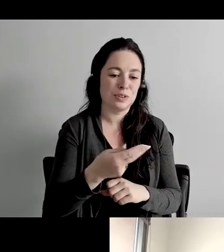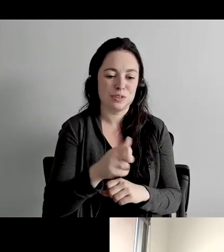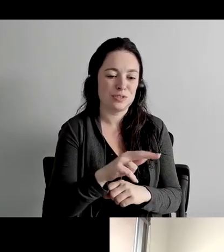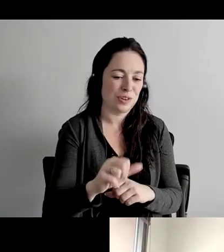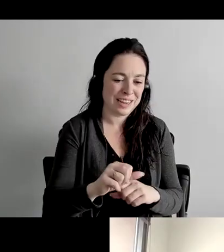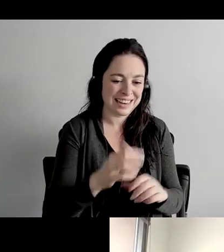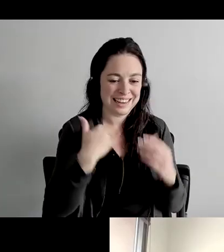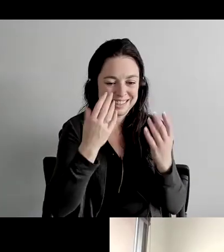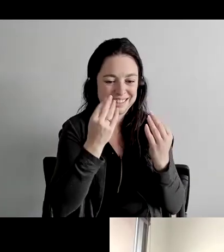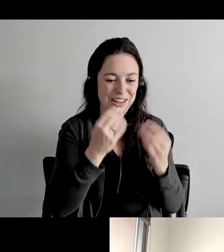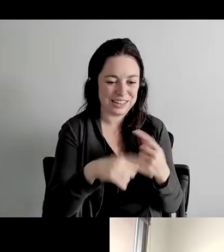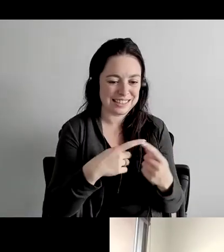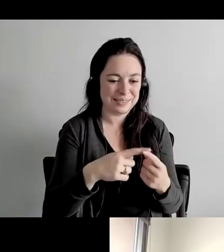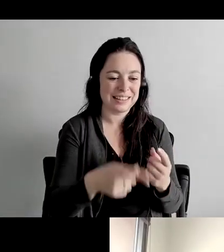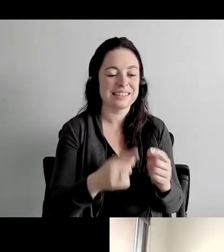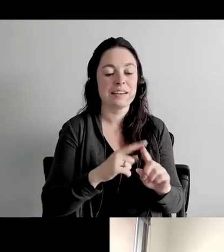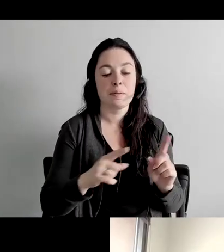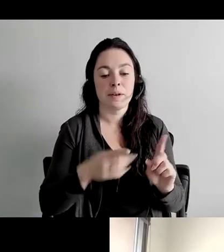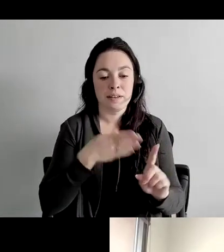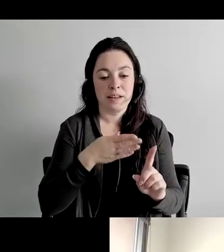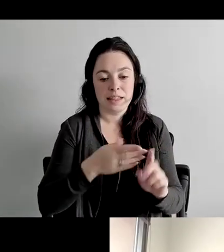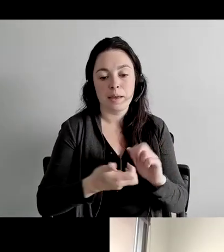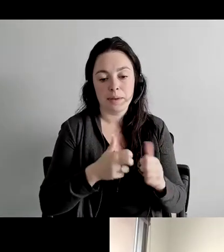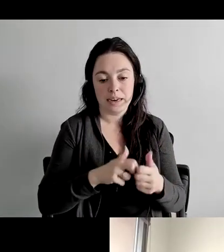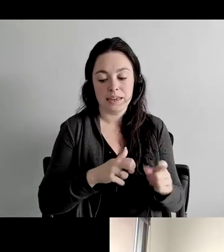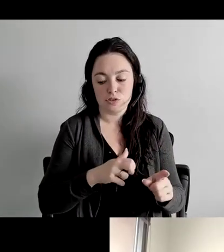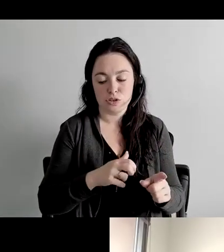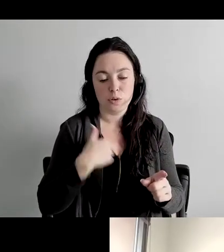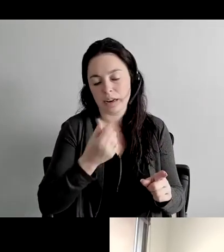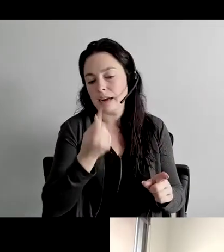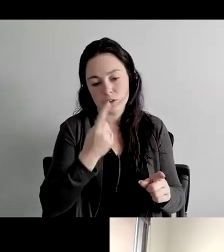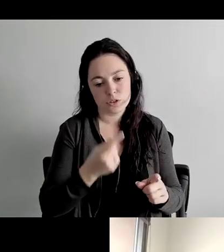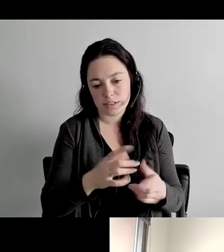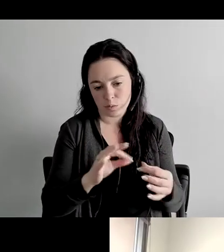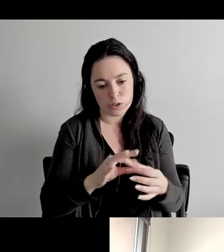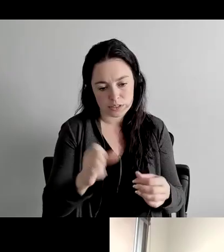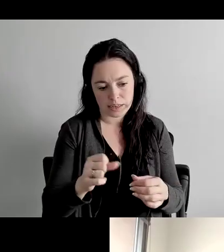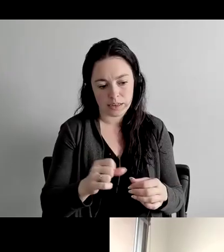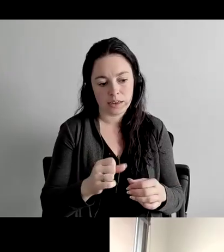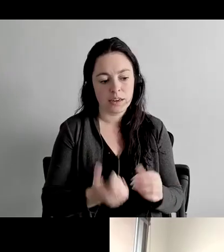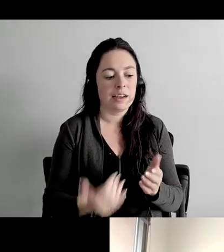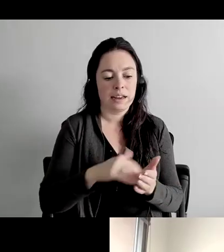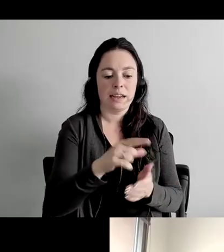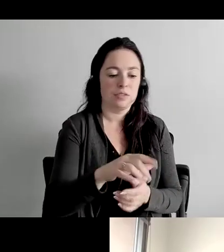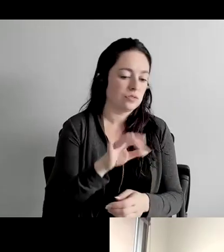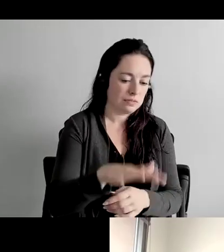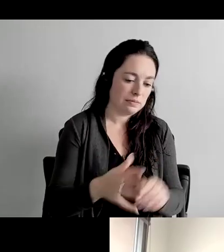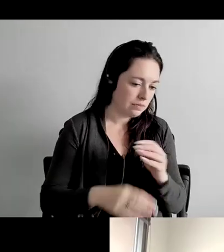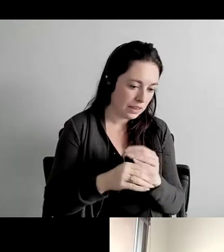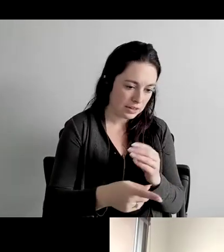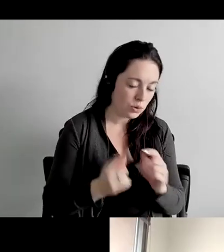but the main issue, Justin, with as I understand it, and again, Johanna can chime in here, but the main